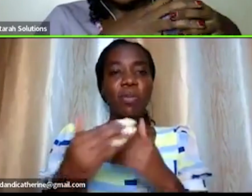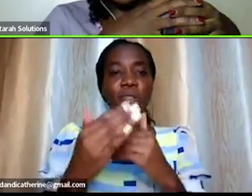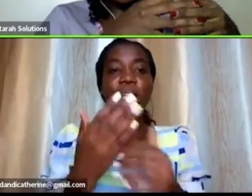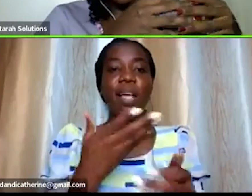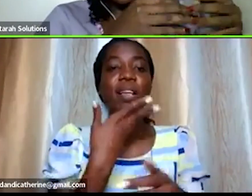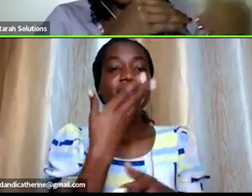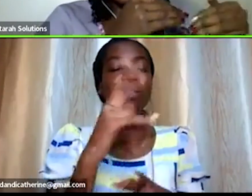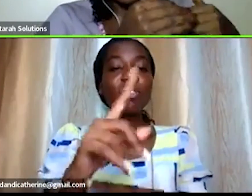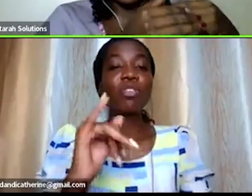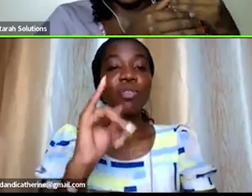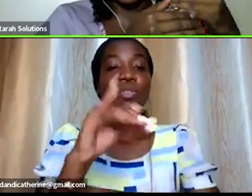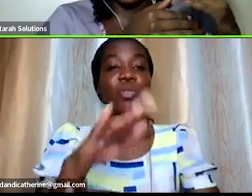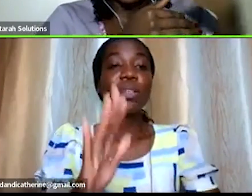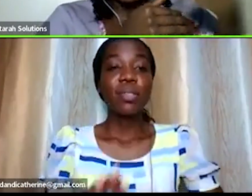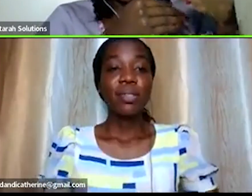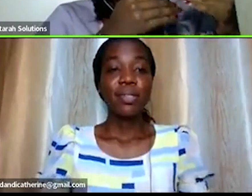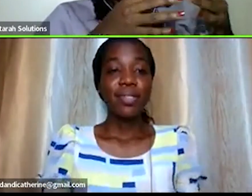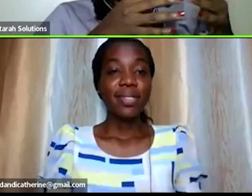yeah, there's the